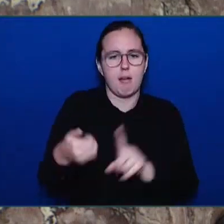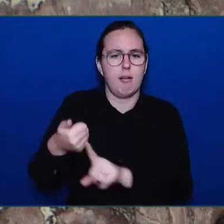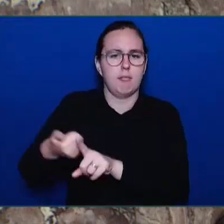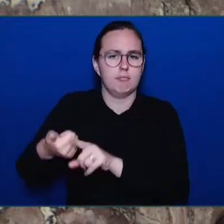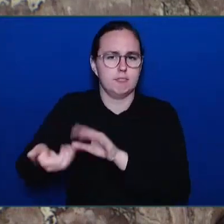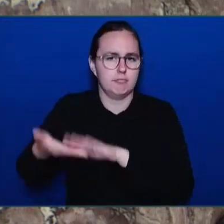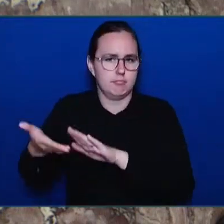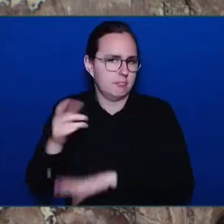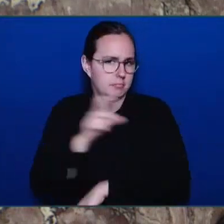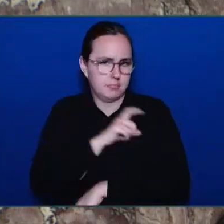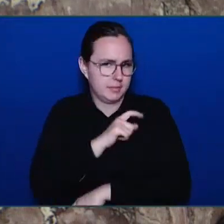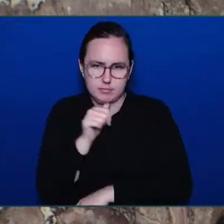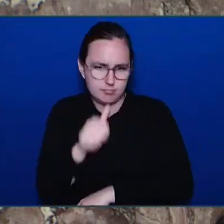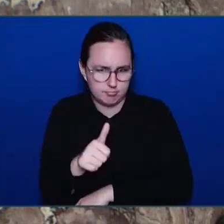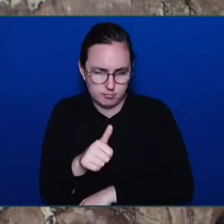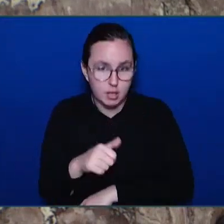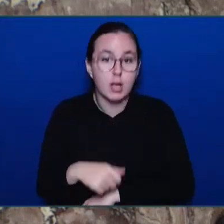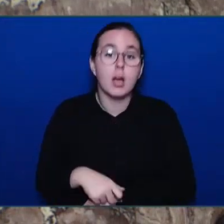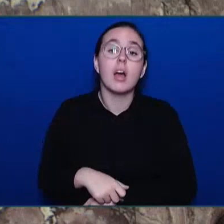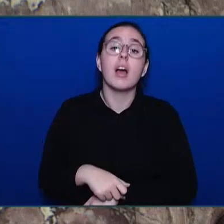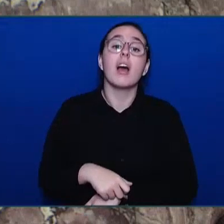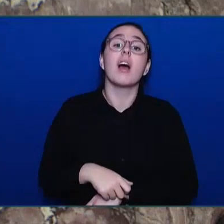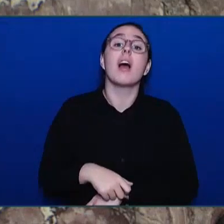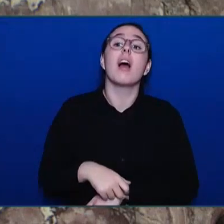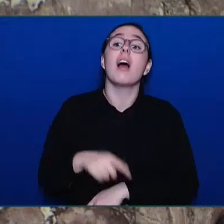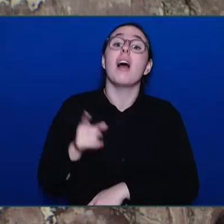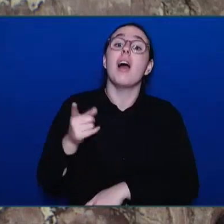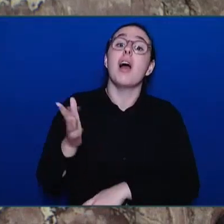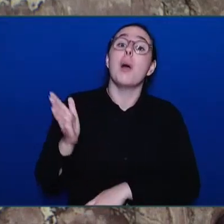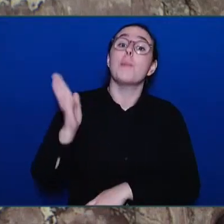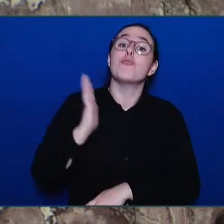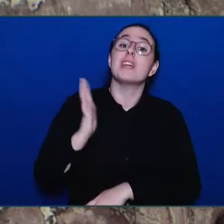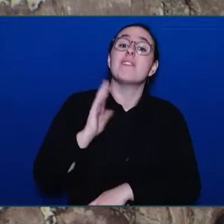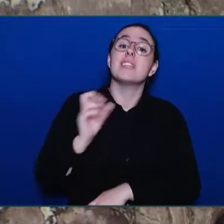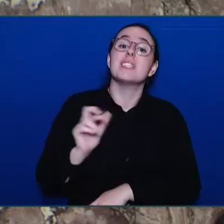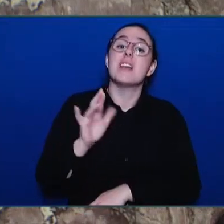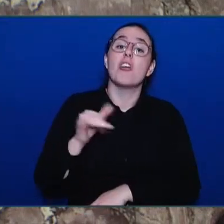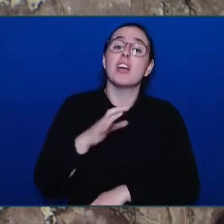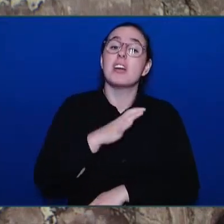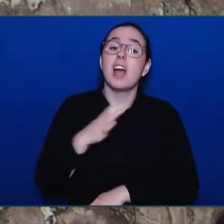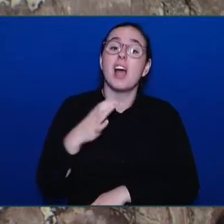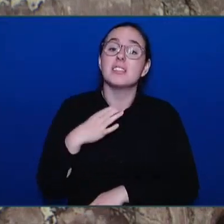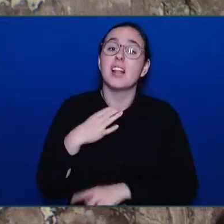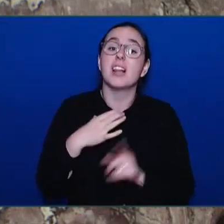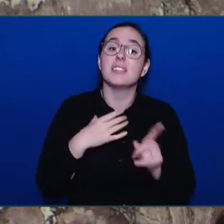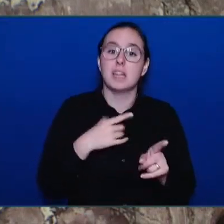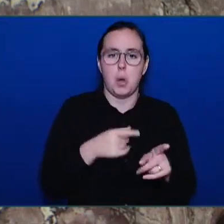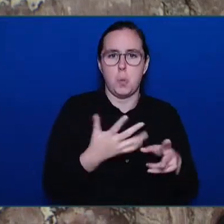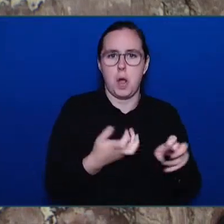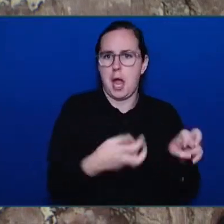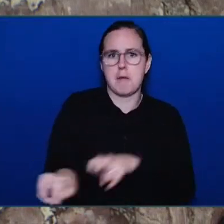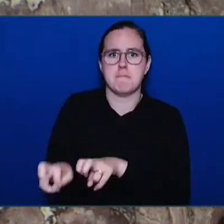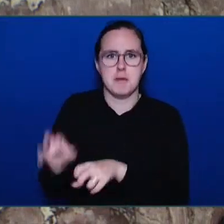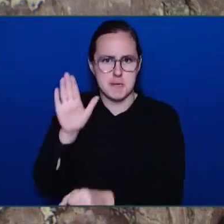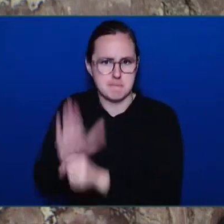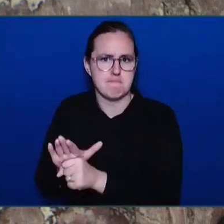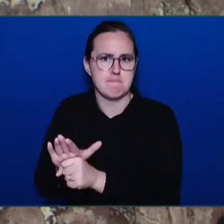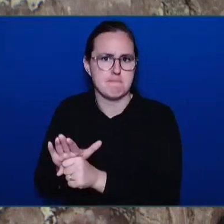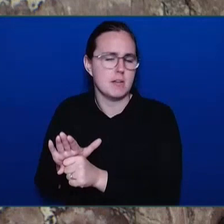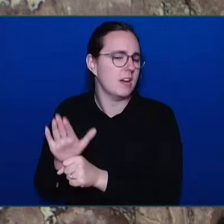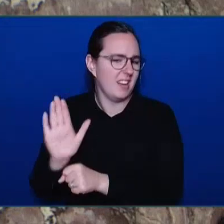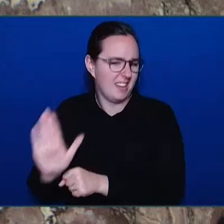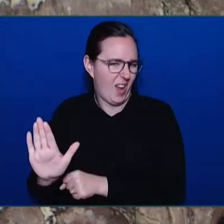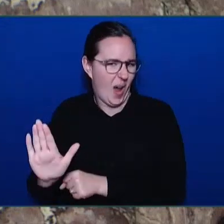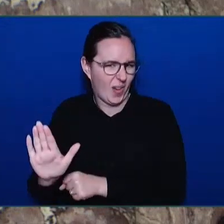was to go to a Surrey Police Service, a decision which I note that the honourable member supported when he said that